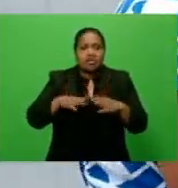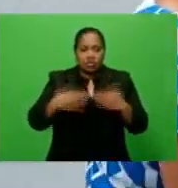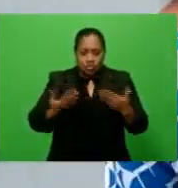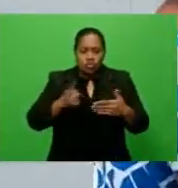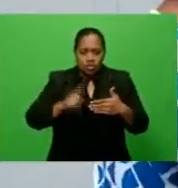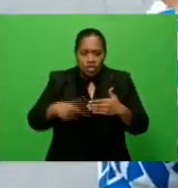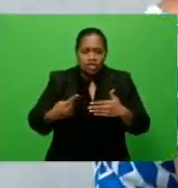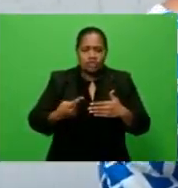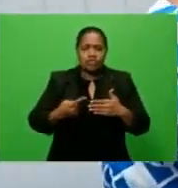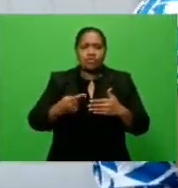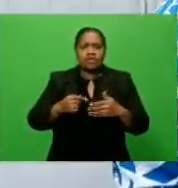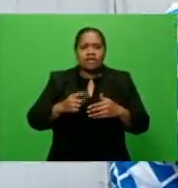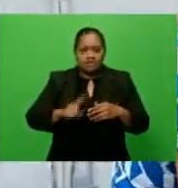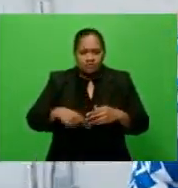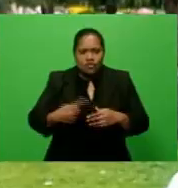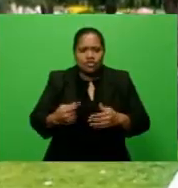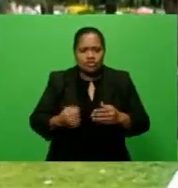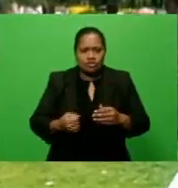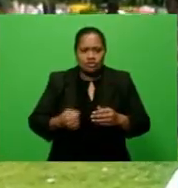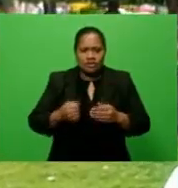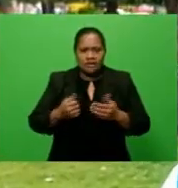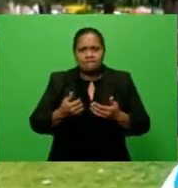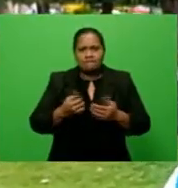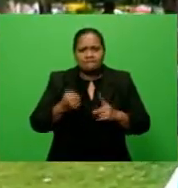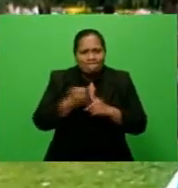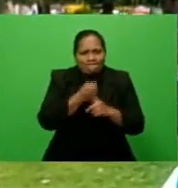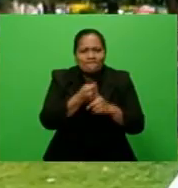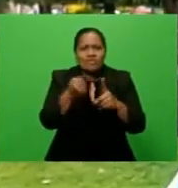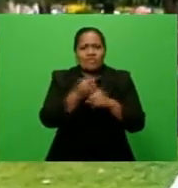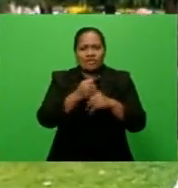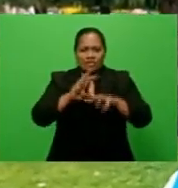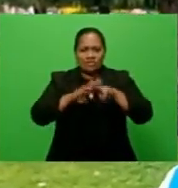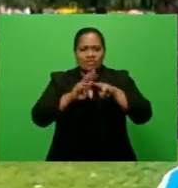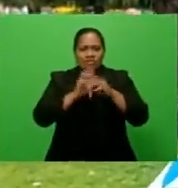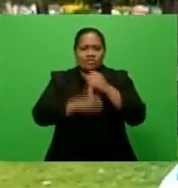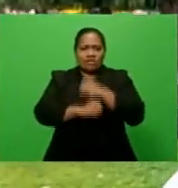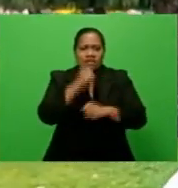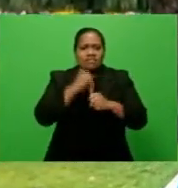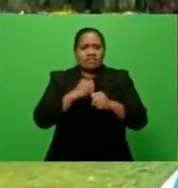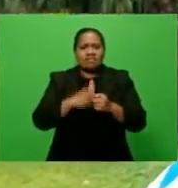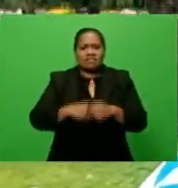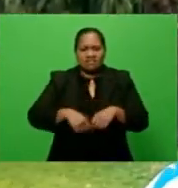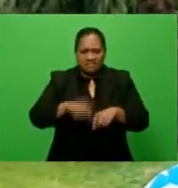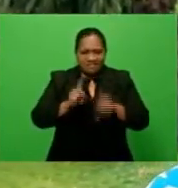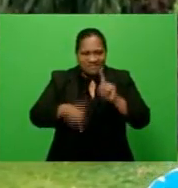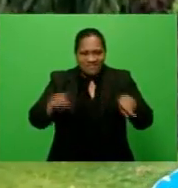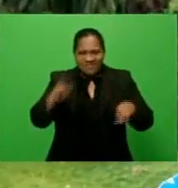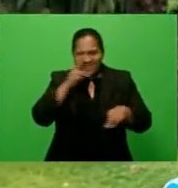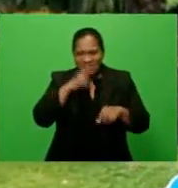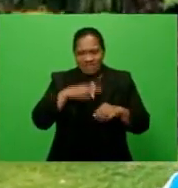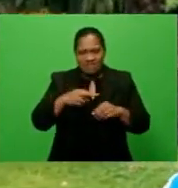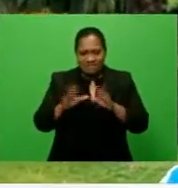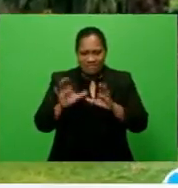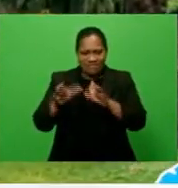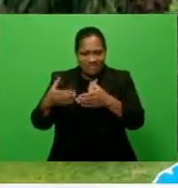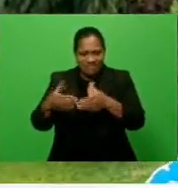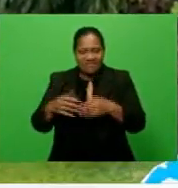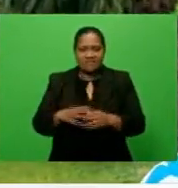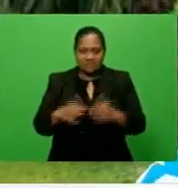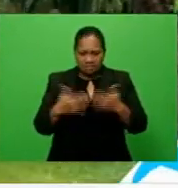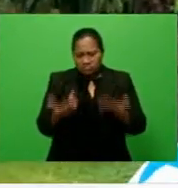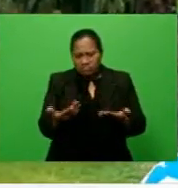to become a multiracial party. I would be able to bring that when Sudelpa is often viewed as a